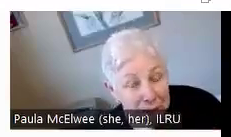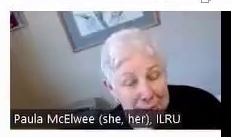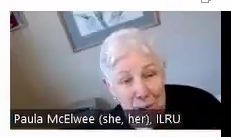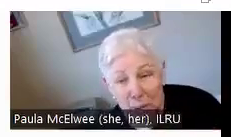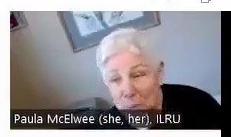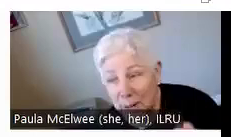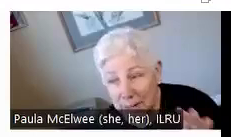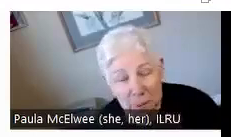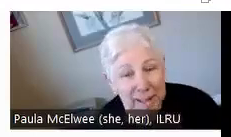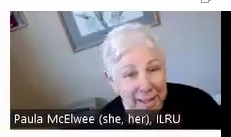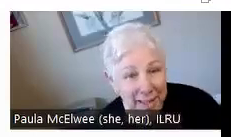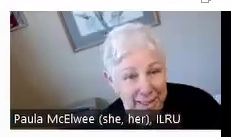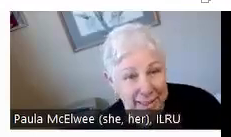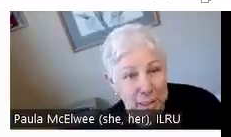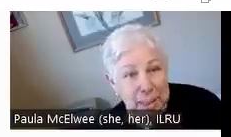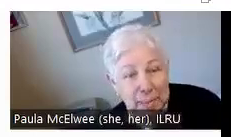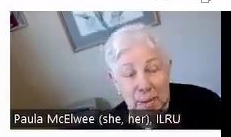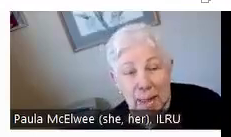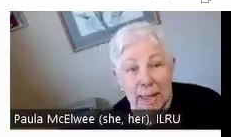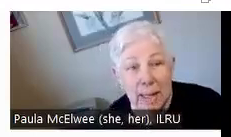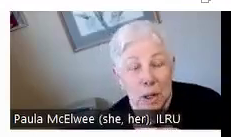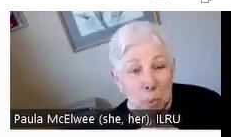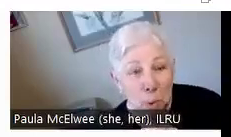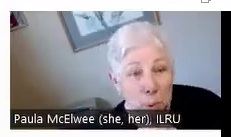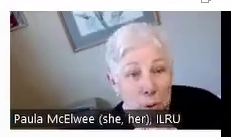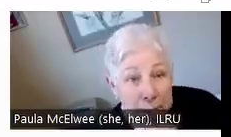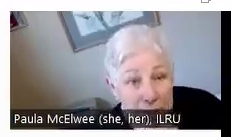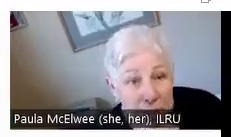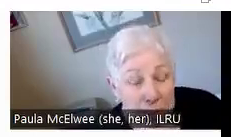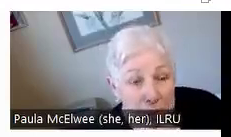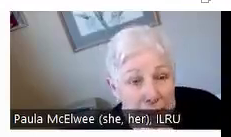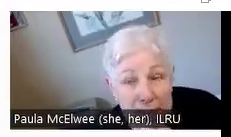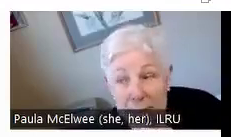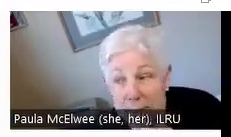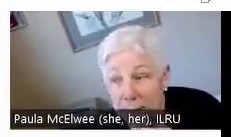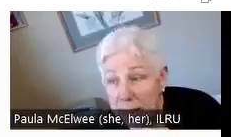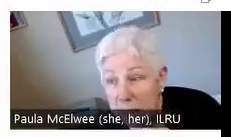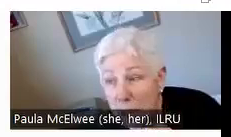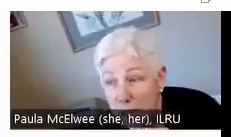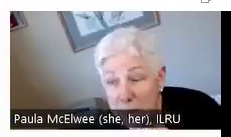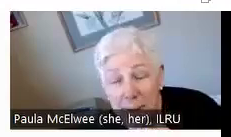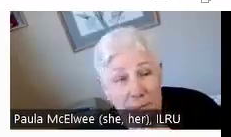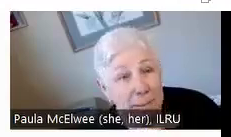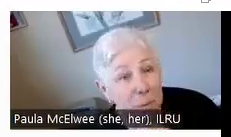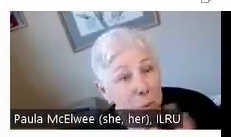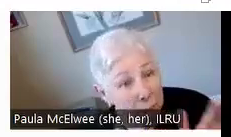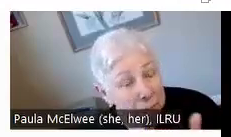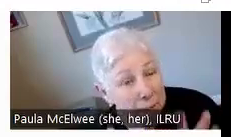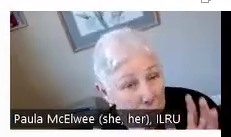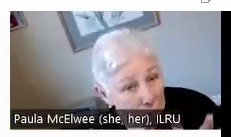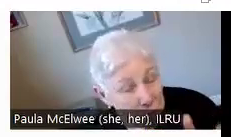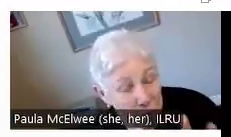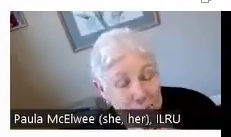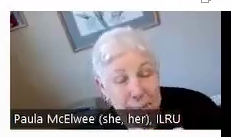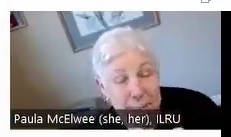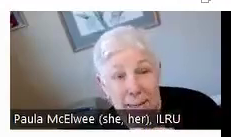opportunity to talk. So I'll explain that again in a little bit. But what we're going to do is talk about one of